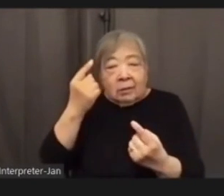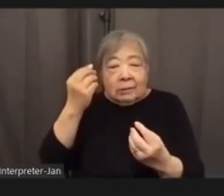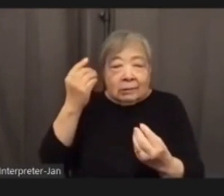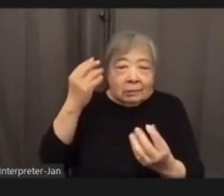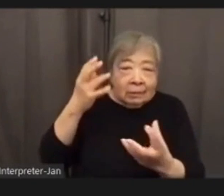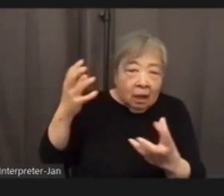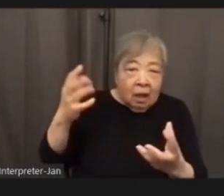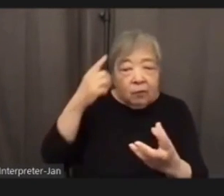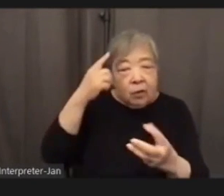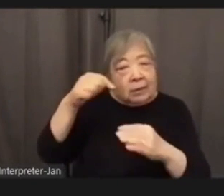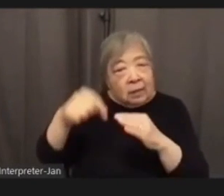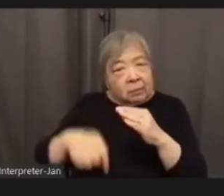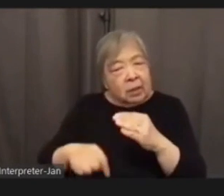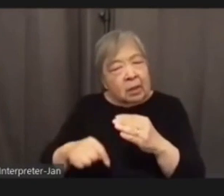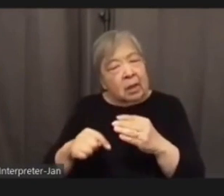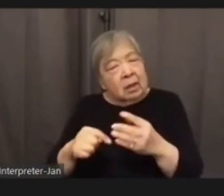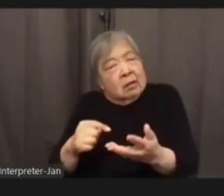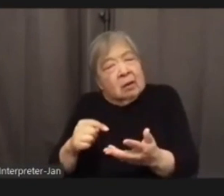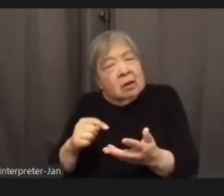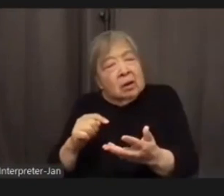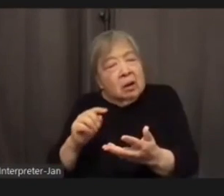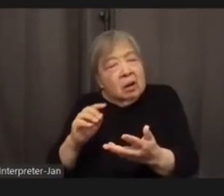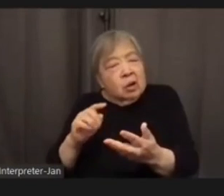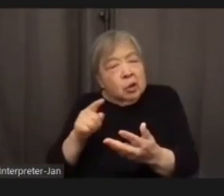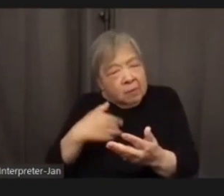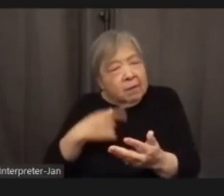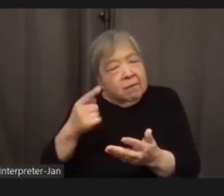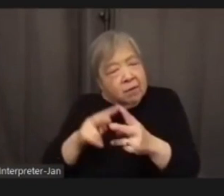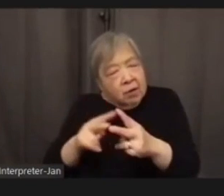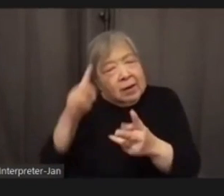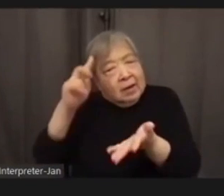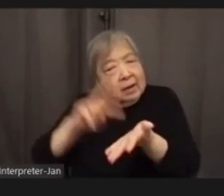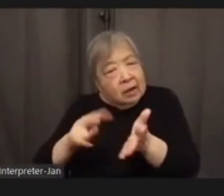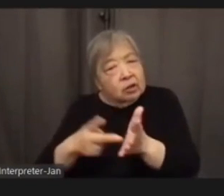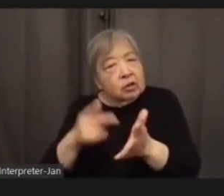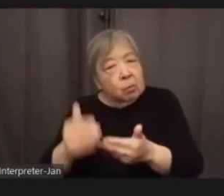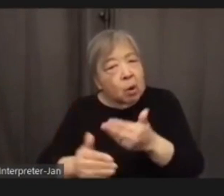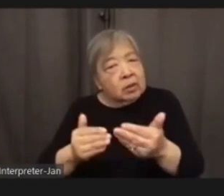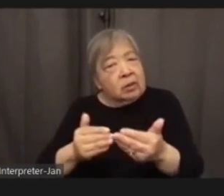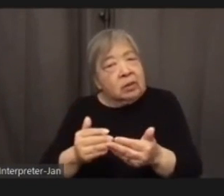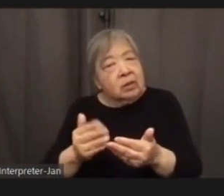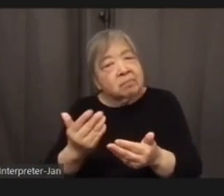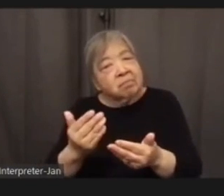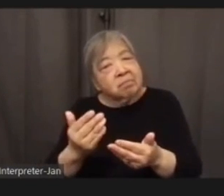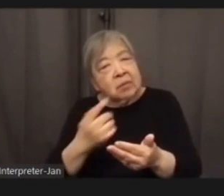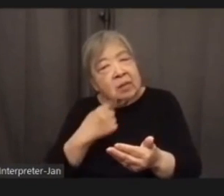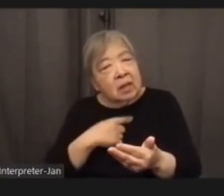it, and also about this song. You have a very intentional process. Tell us a bit about it.